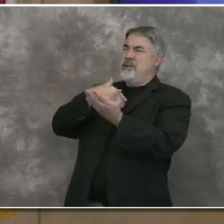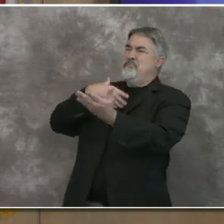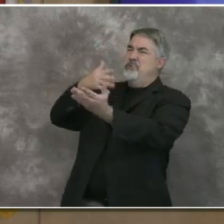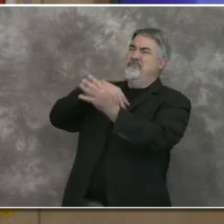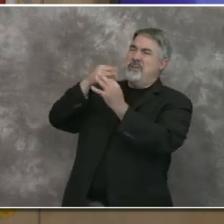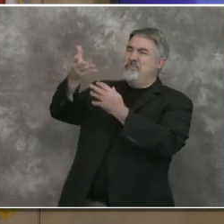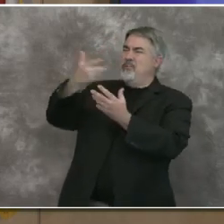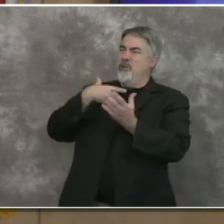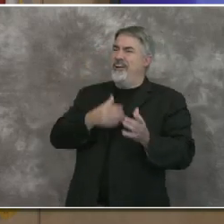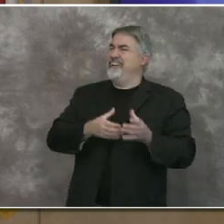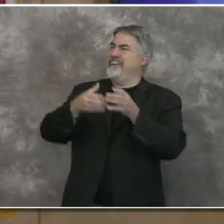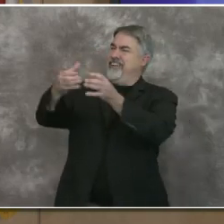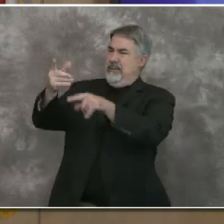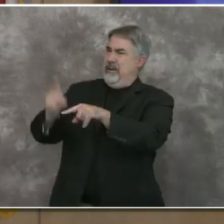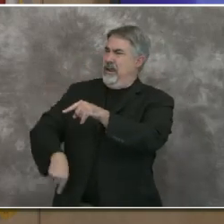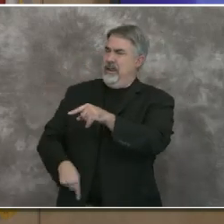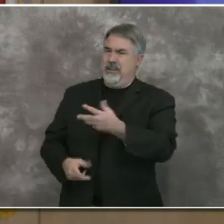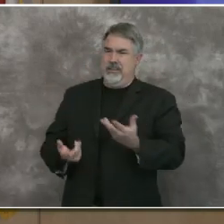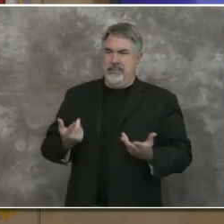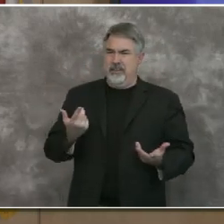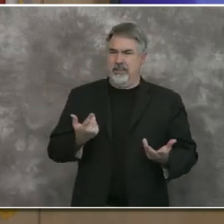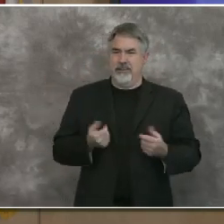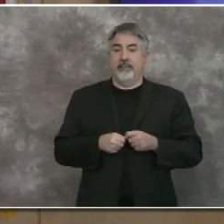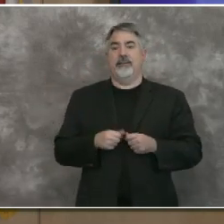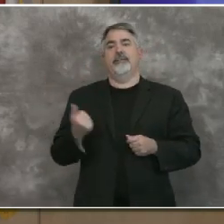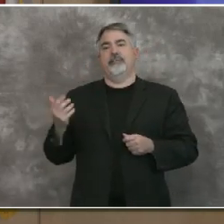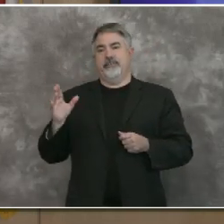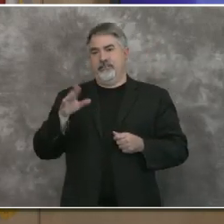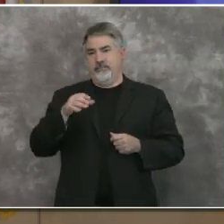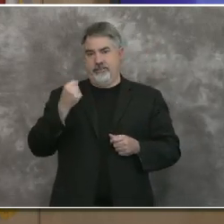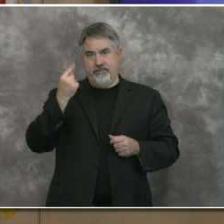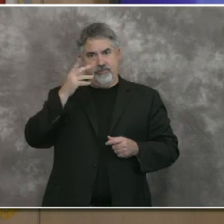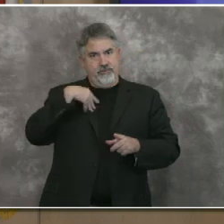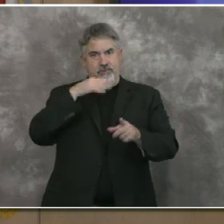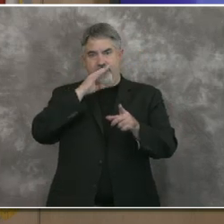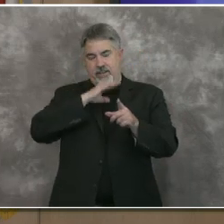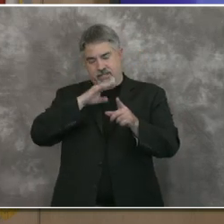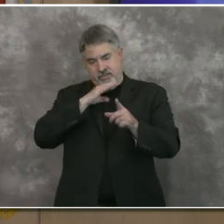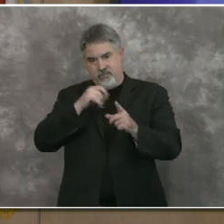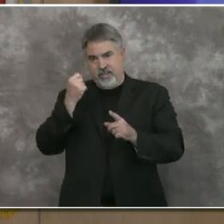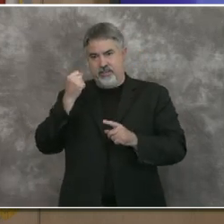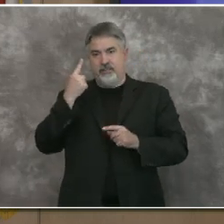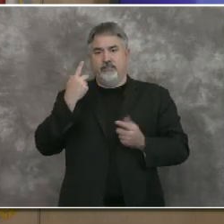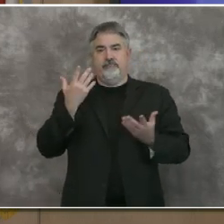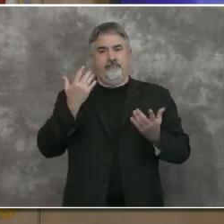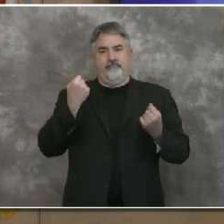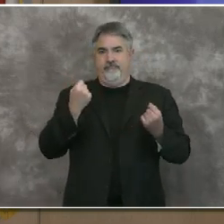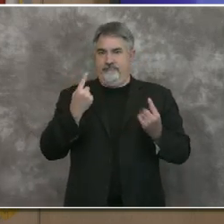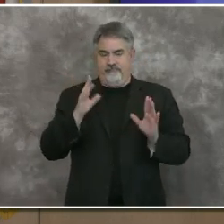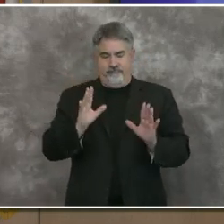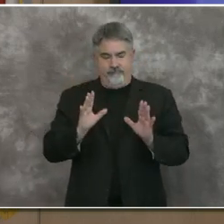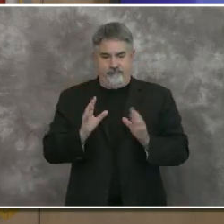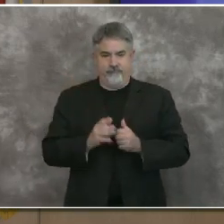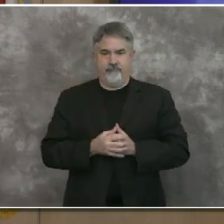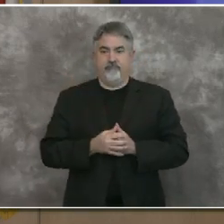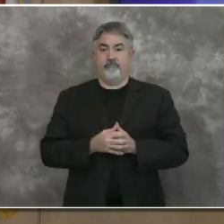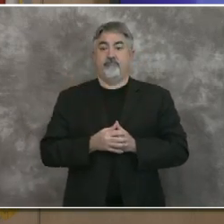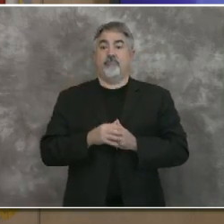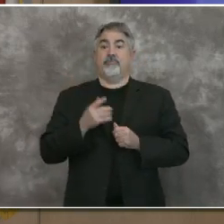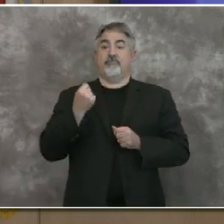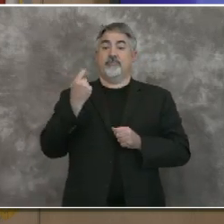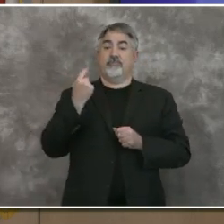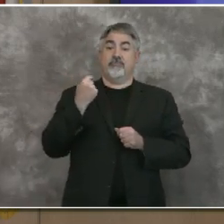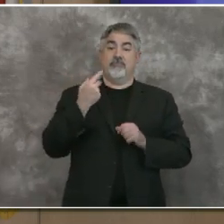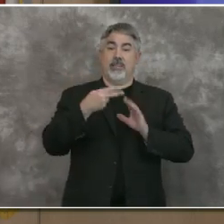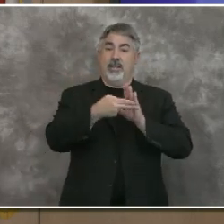I think we all understand the frustration of all of the restrictions and limitations that have been put in place. If you go back to what is essential businesses, what